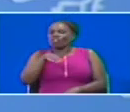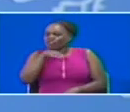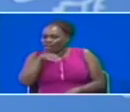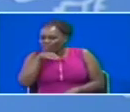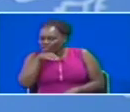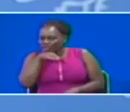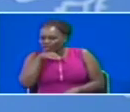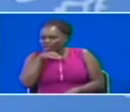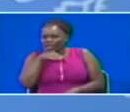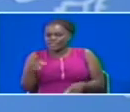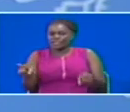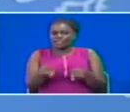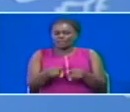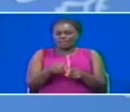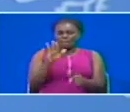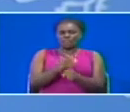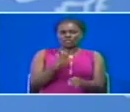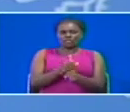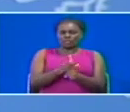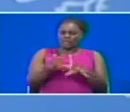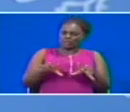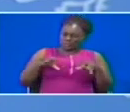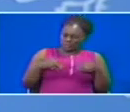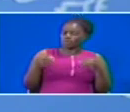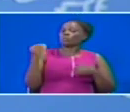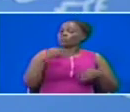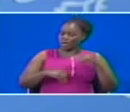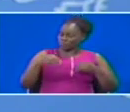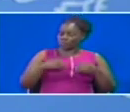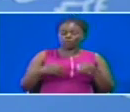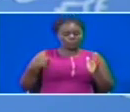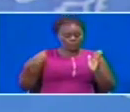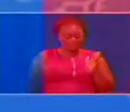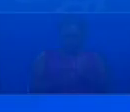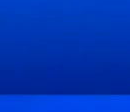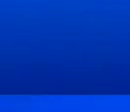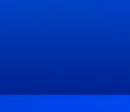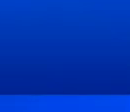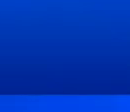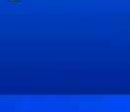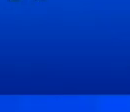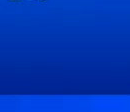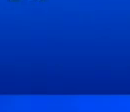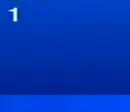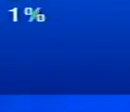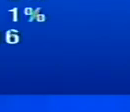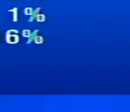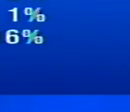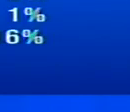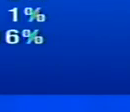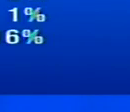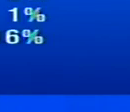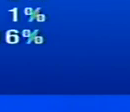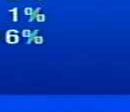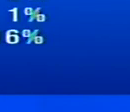Raila Odinga, even as a majority admit that runaway corruption is one of the Jubilee government's biggest failures. Now,